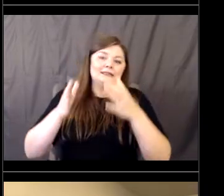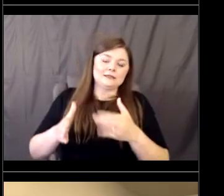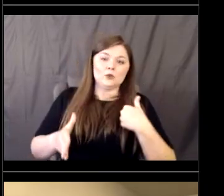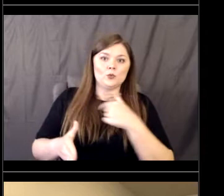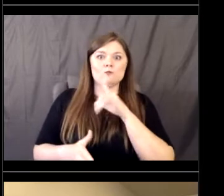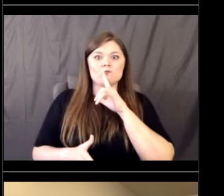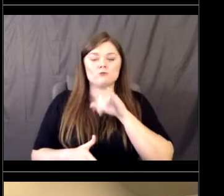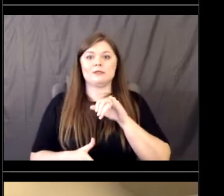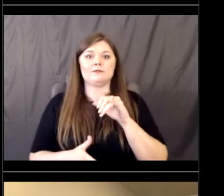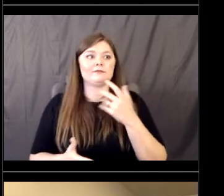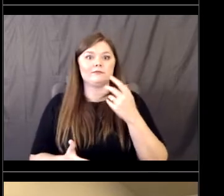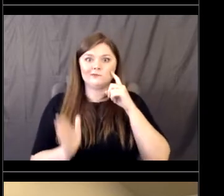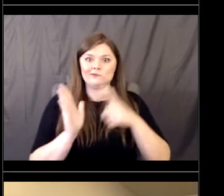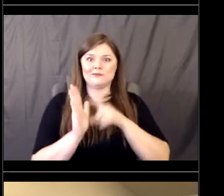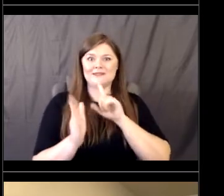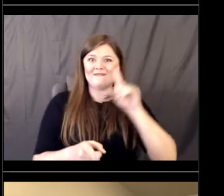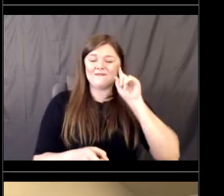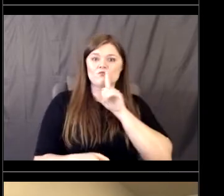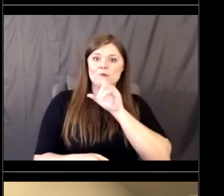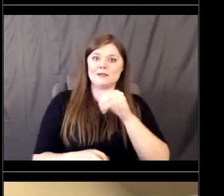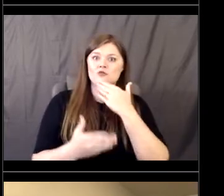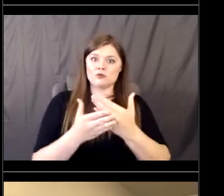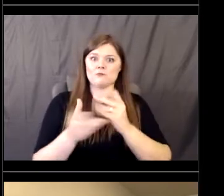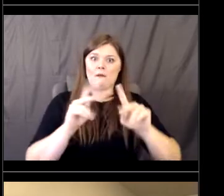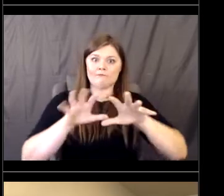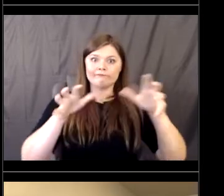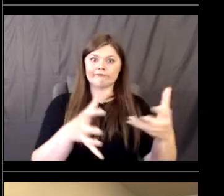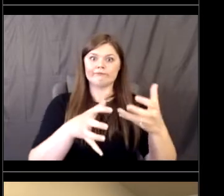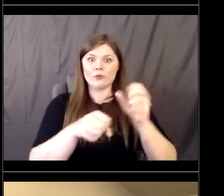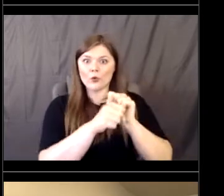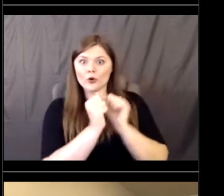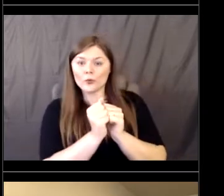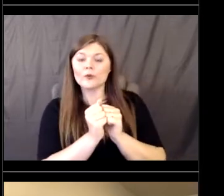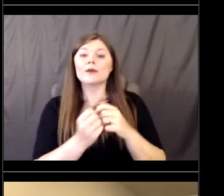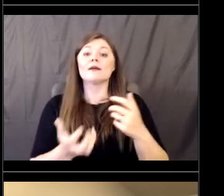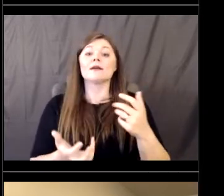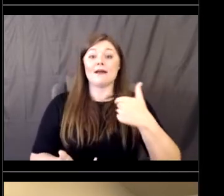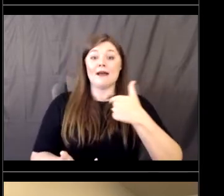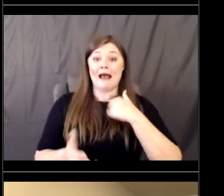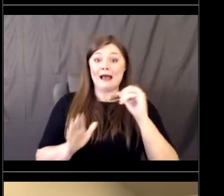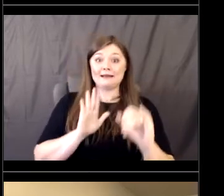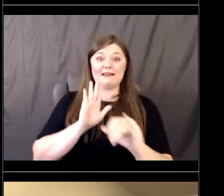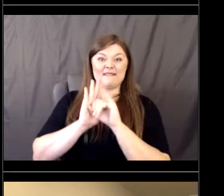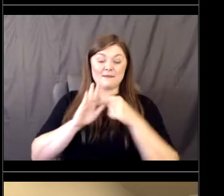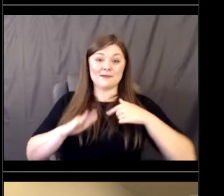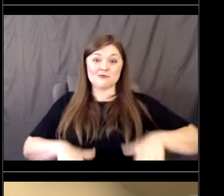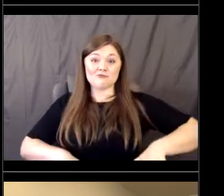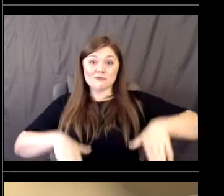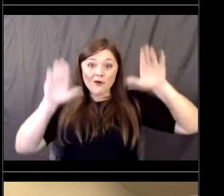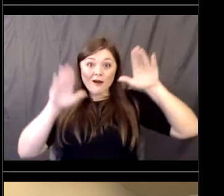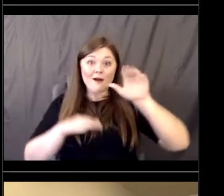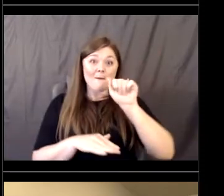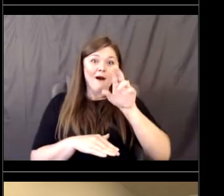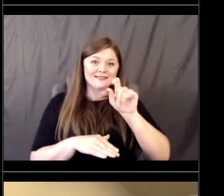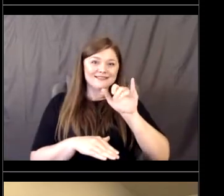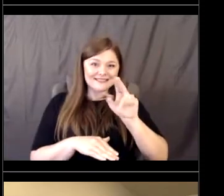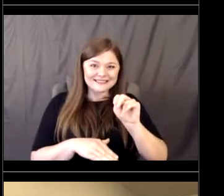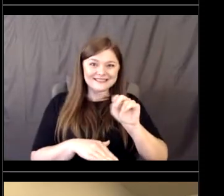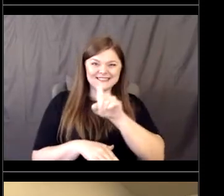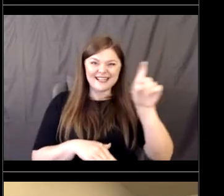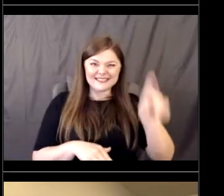work with. And I think the most important thing about that is I identify as a member of the deaf community growing up in Austin, Texas with deaf